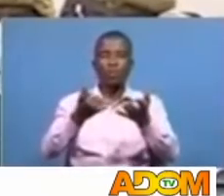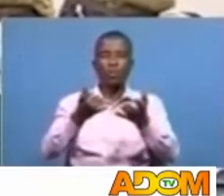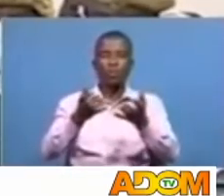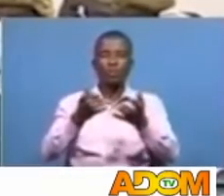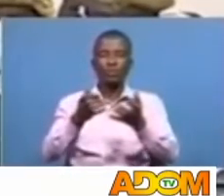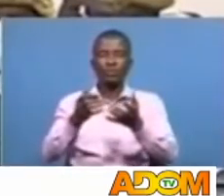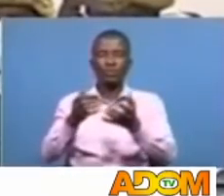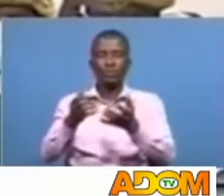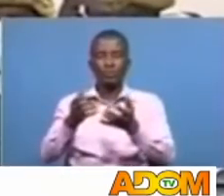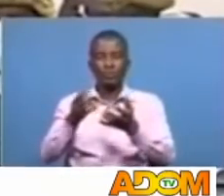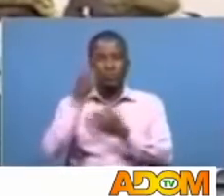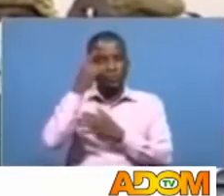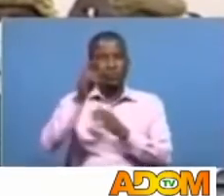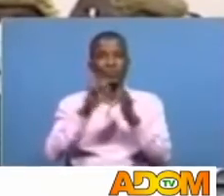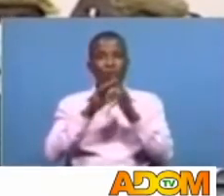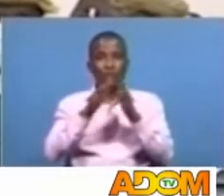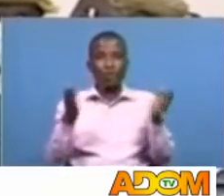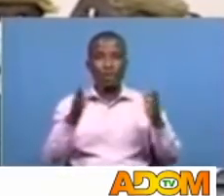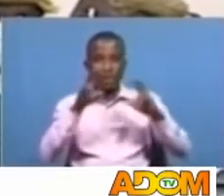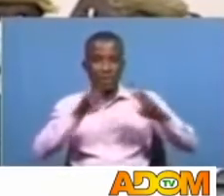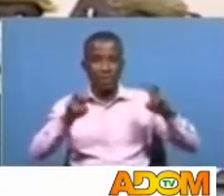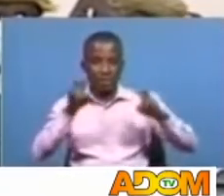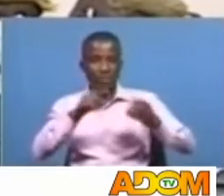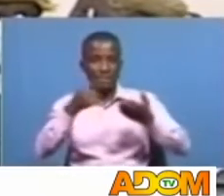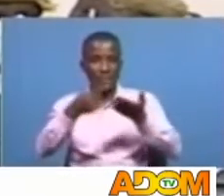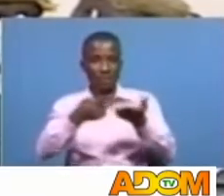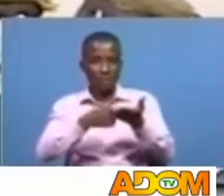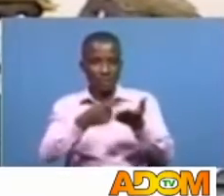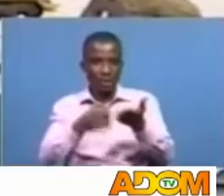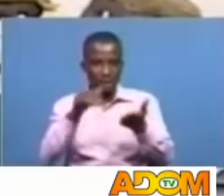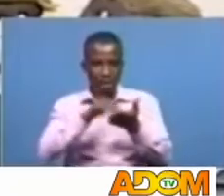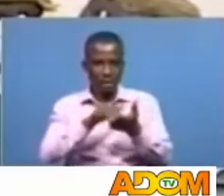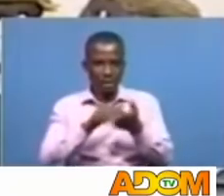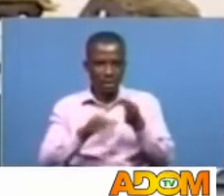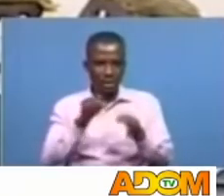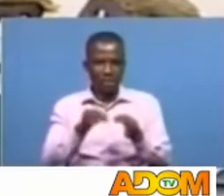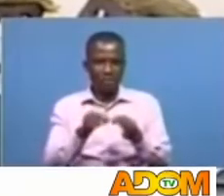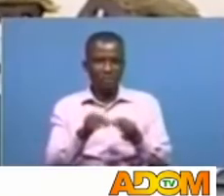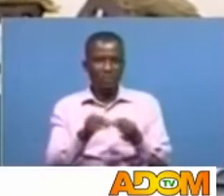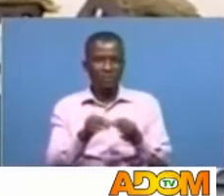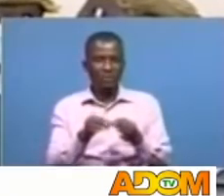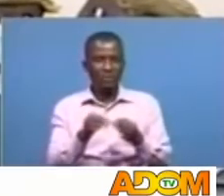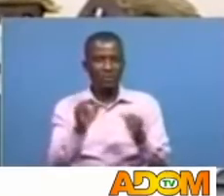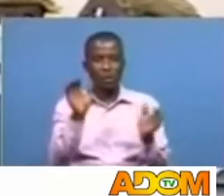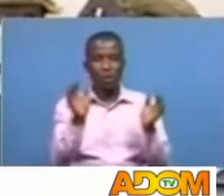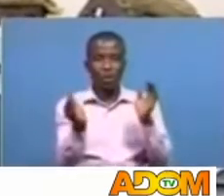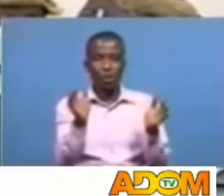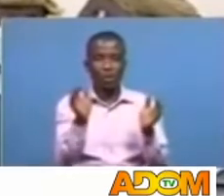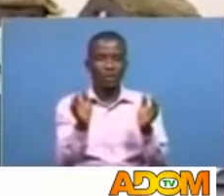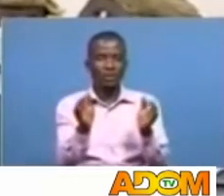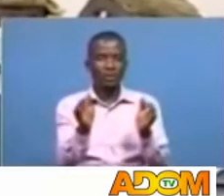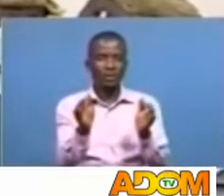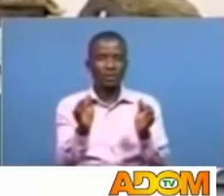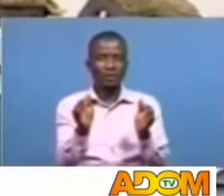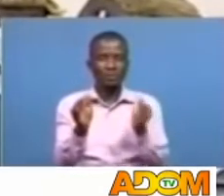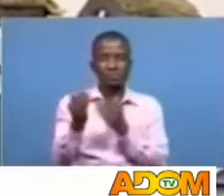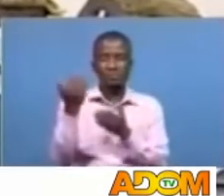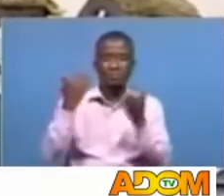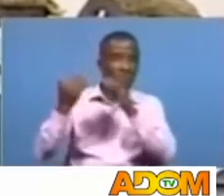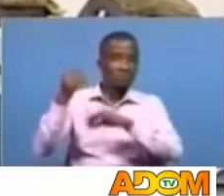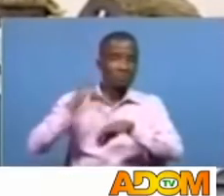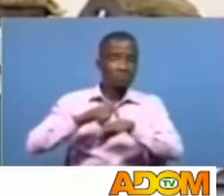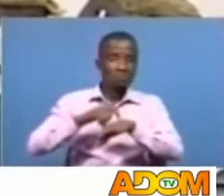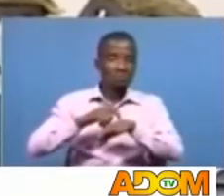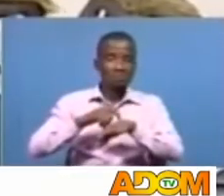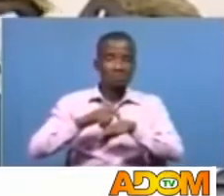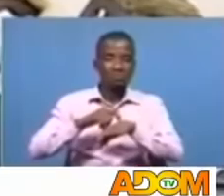to lead for which the case should be reopened. And Lord, this leads me to the Wadia case that was cited by counsel